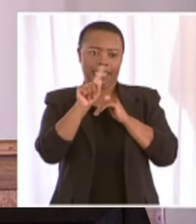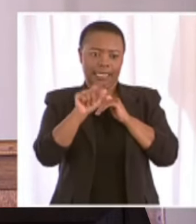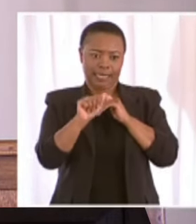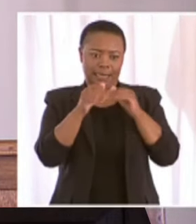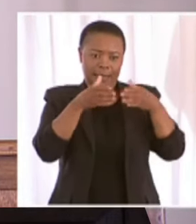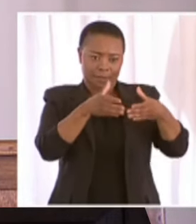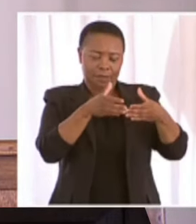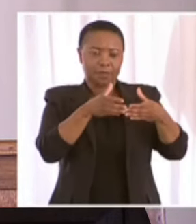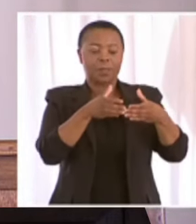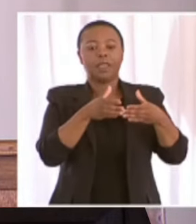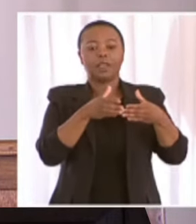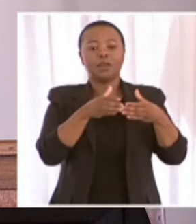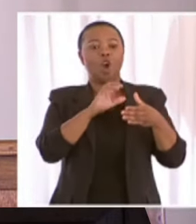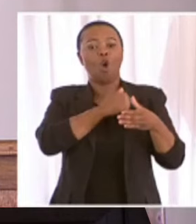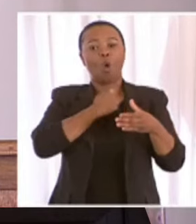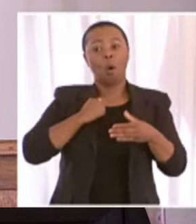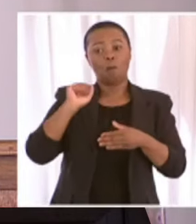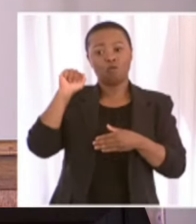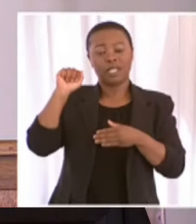the comrades and friends